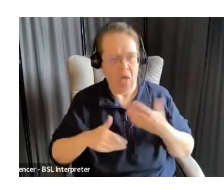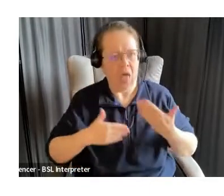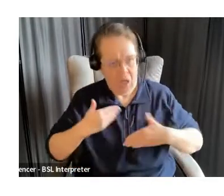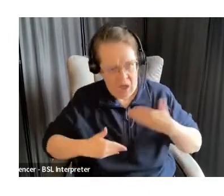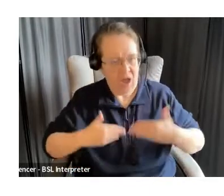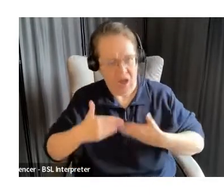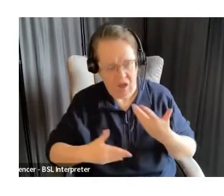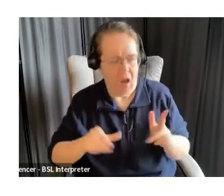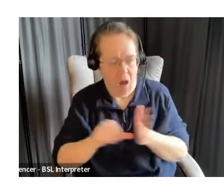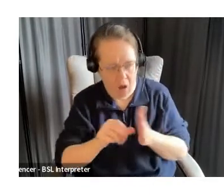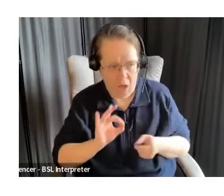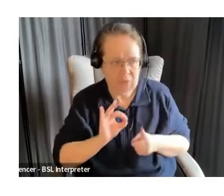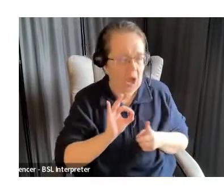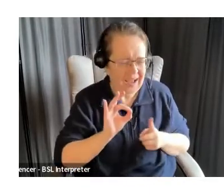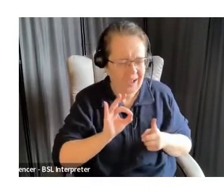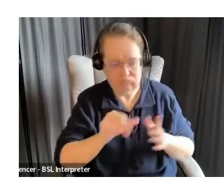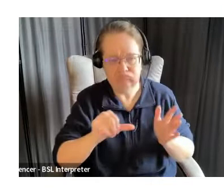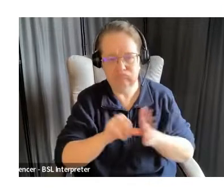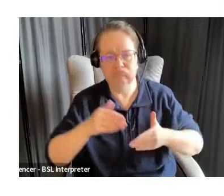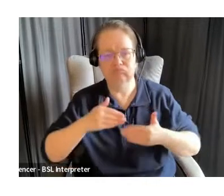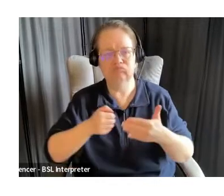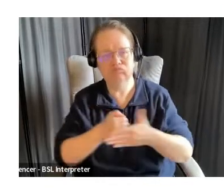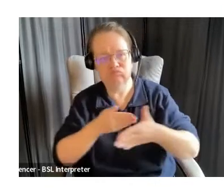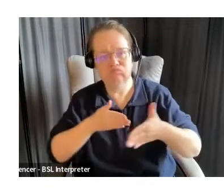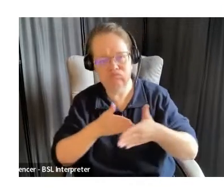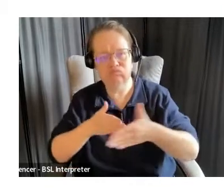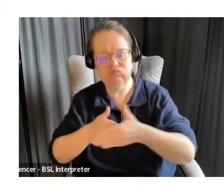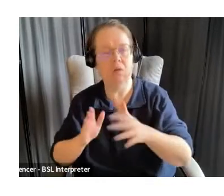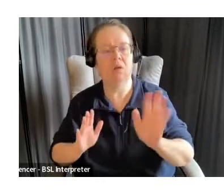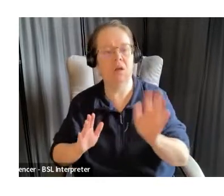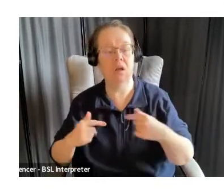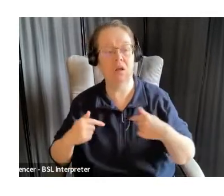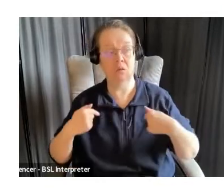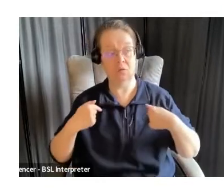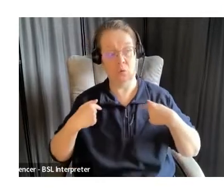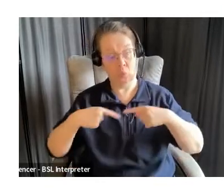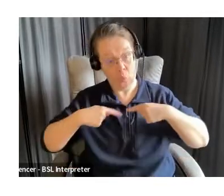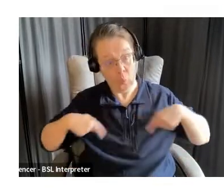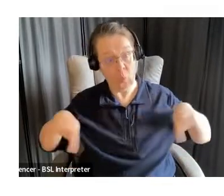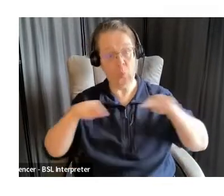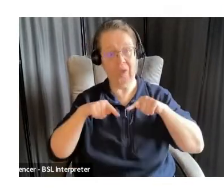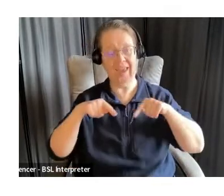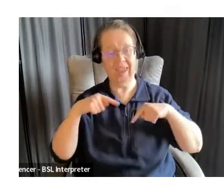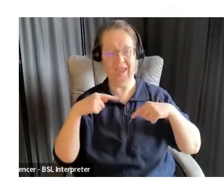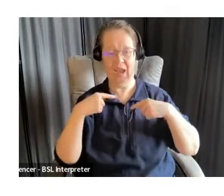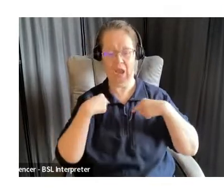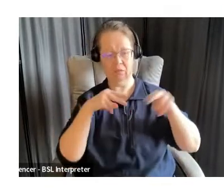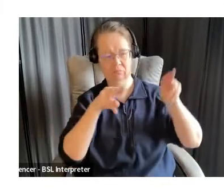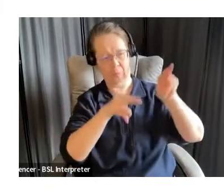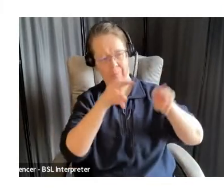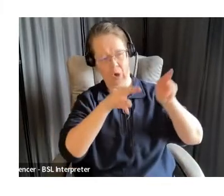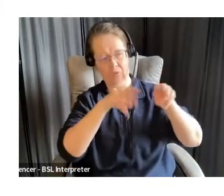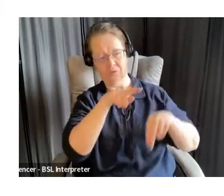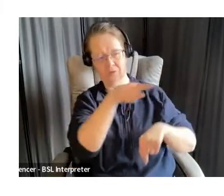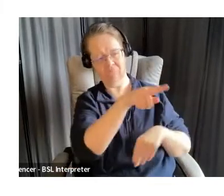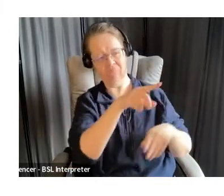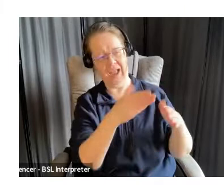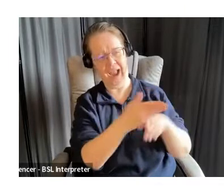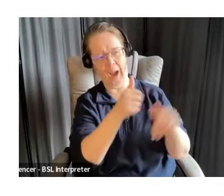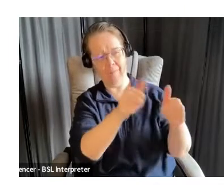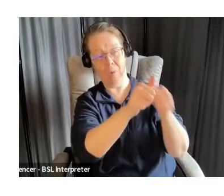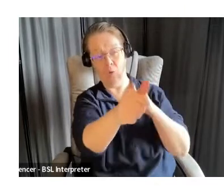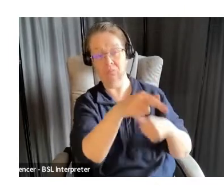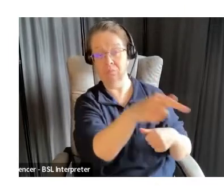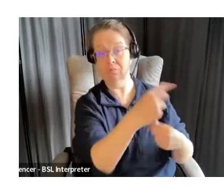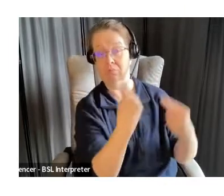seekers to apply. So, we are also monitoring employers just as much as they